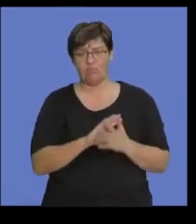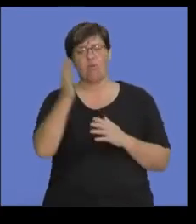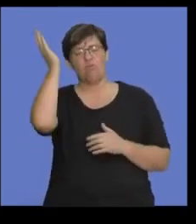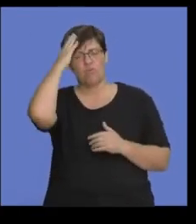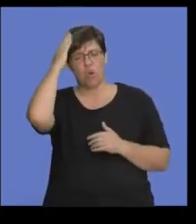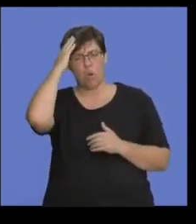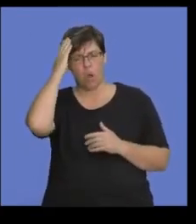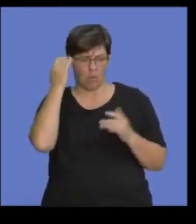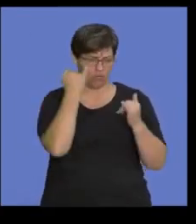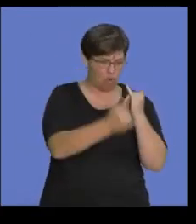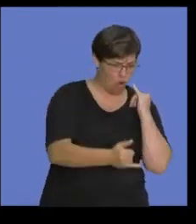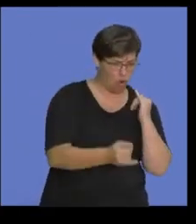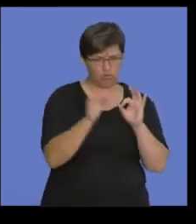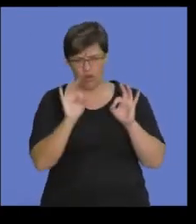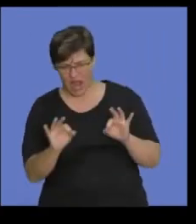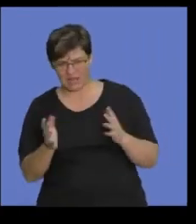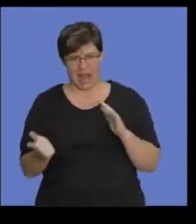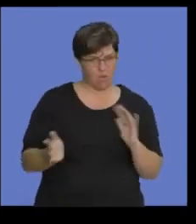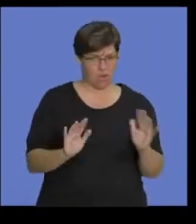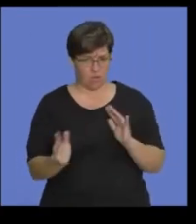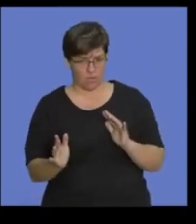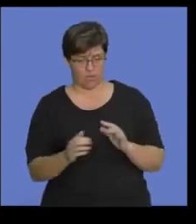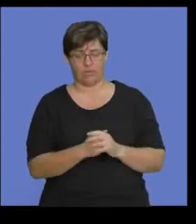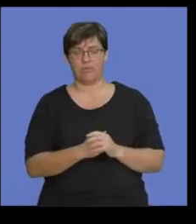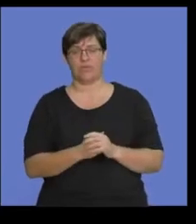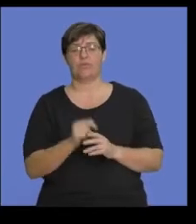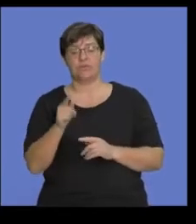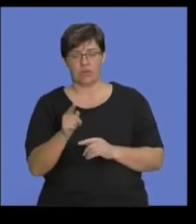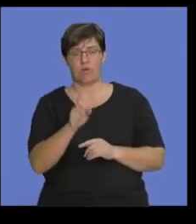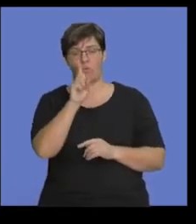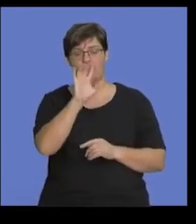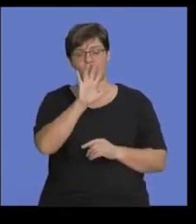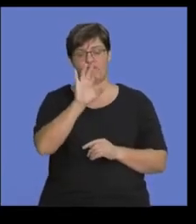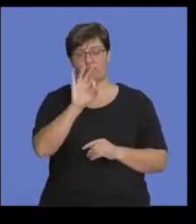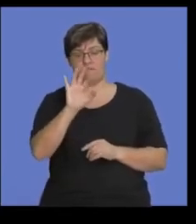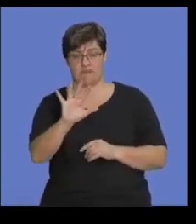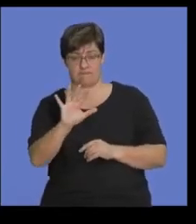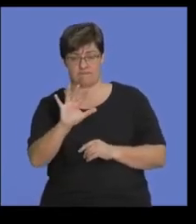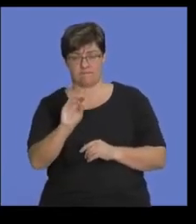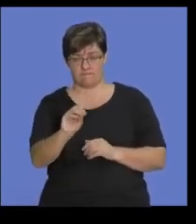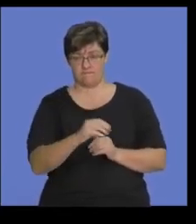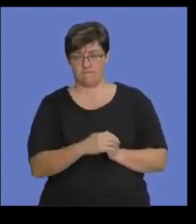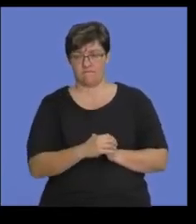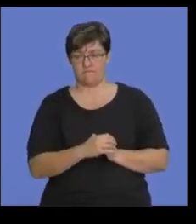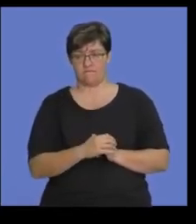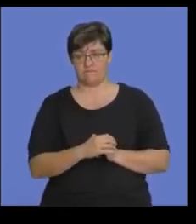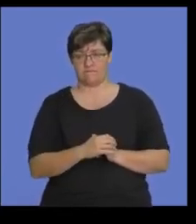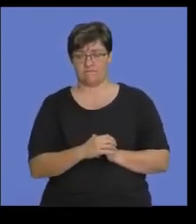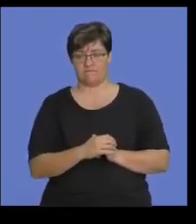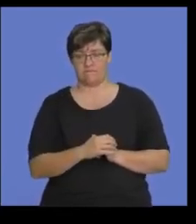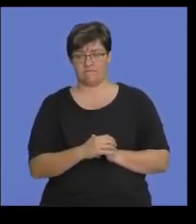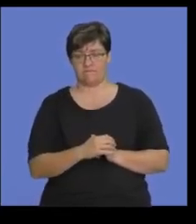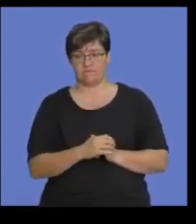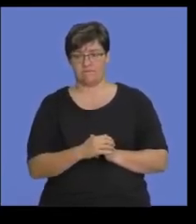so that you know whether you are on the right track or not. So this is 1535.